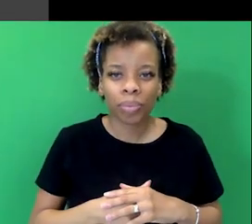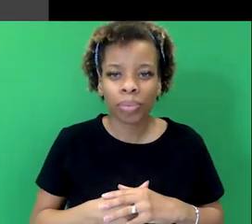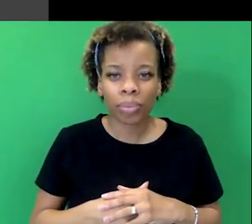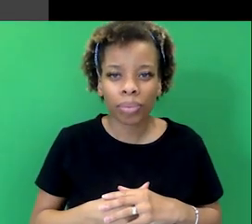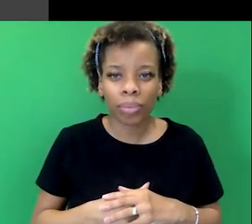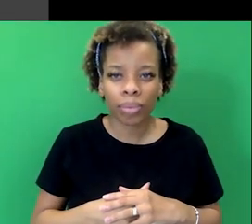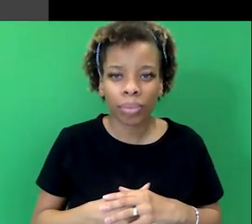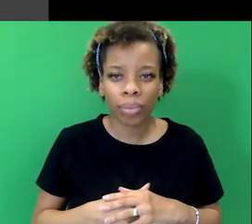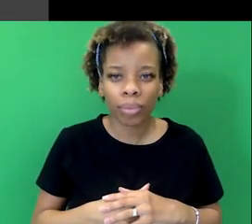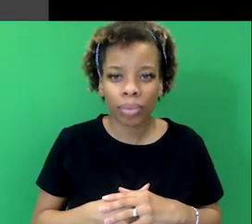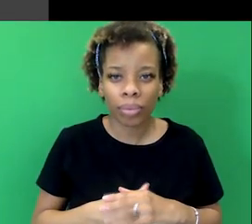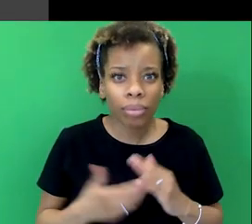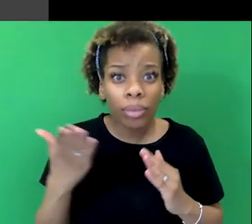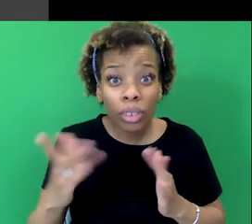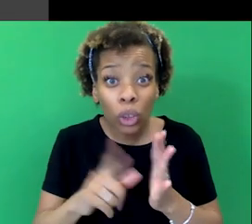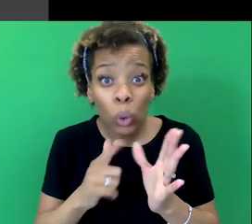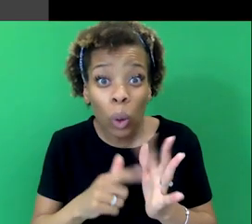you had your mouth around while I was